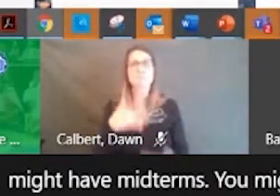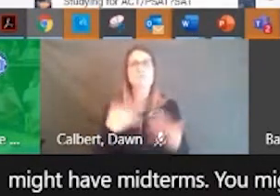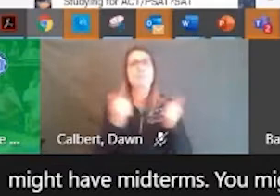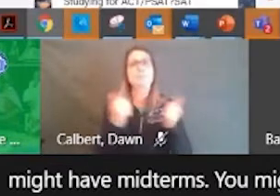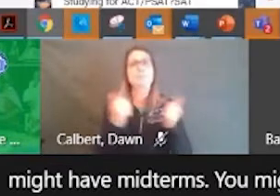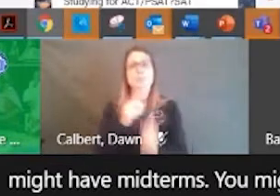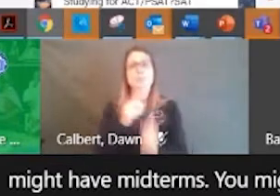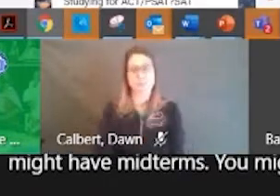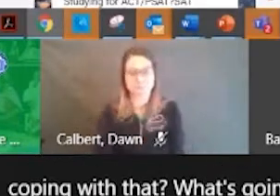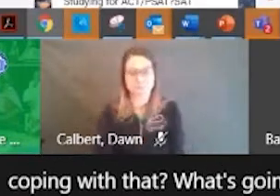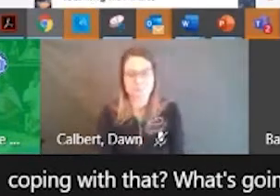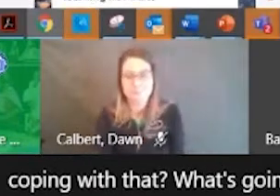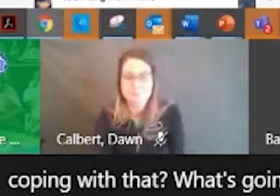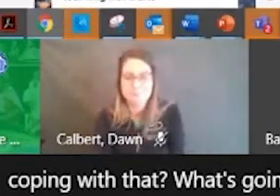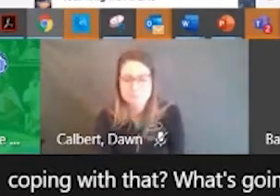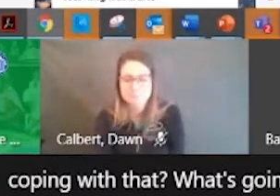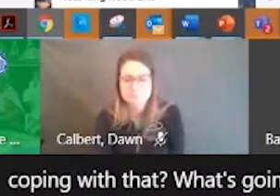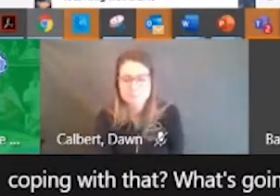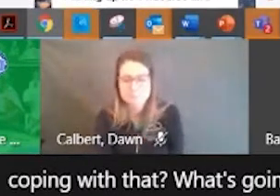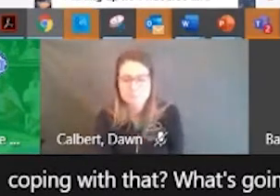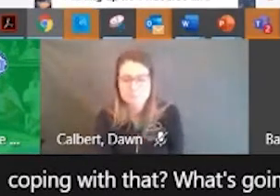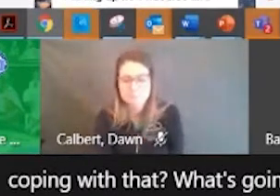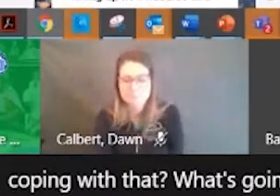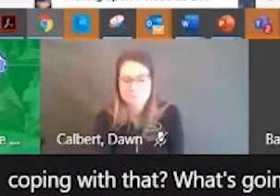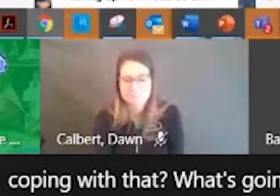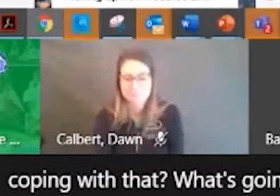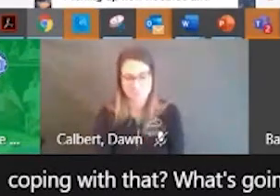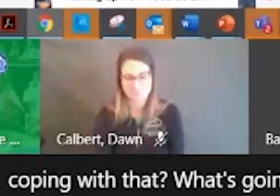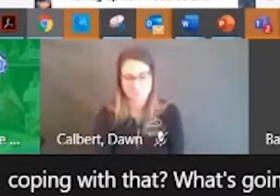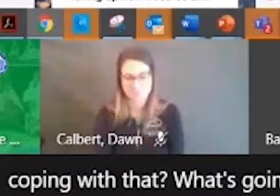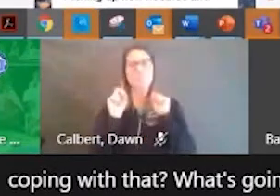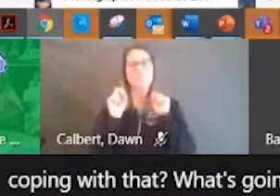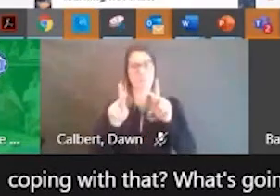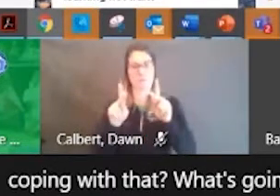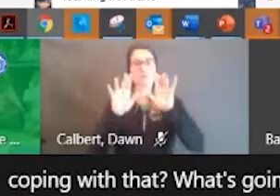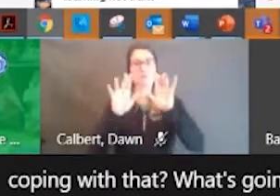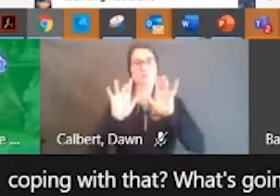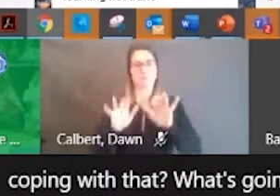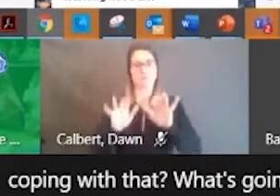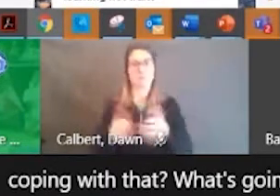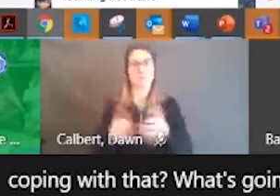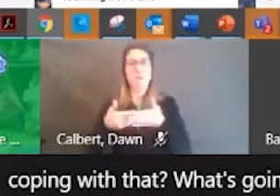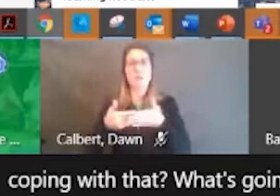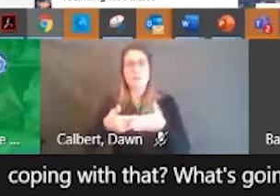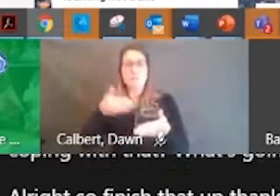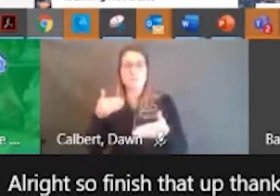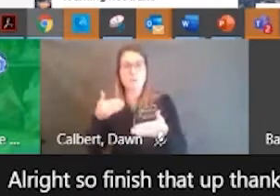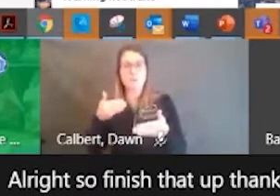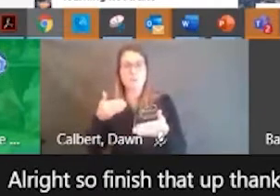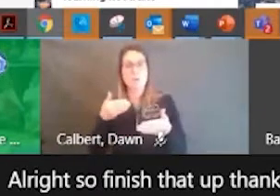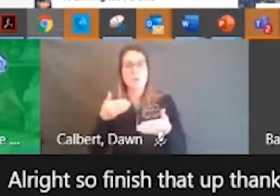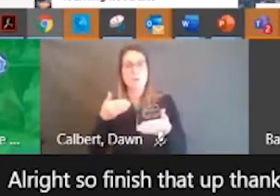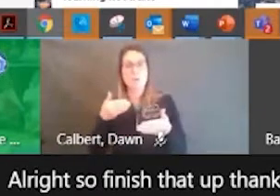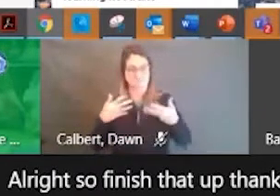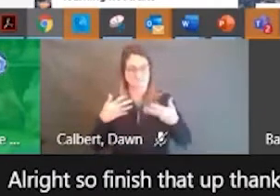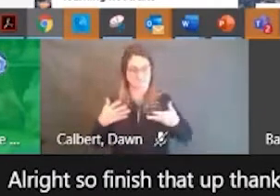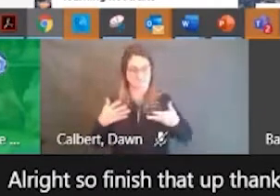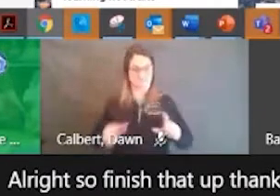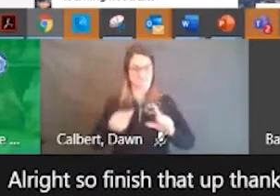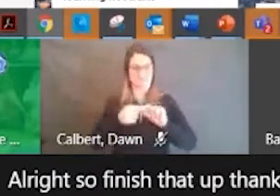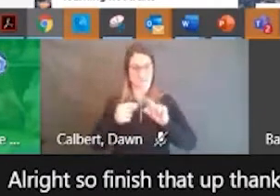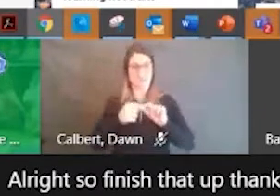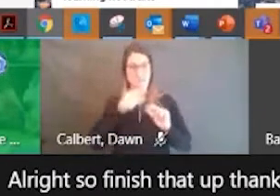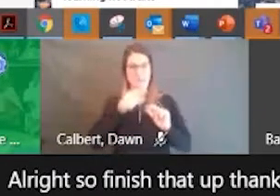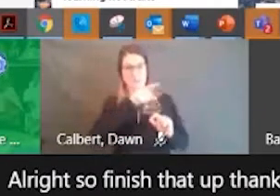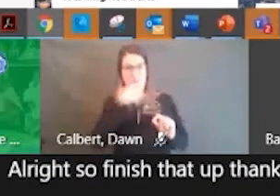so finish that up. Thank you for your time today. Before I let you go, would anybody